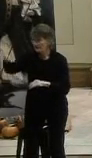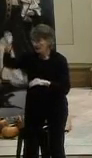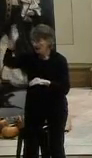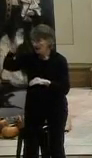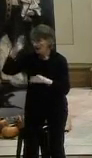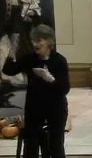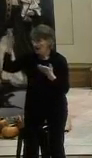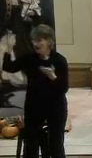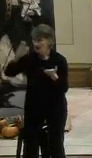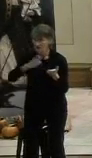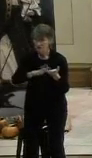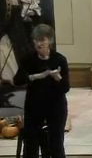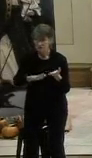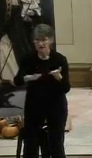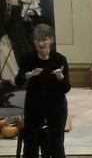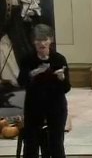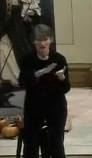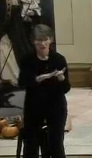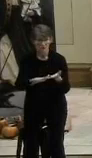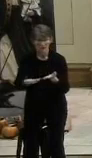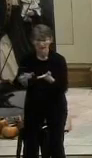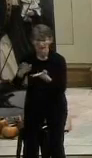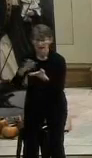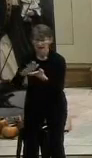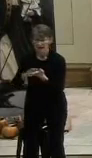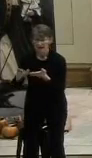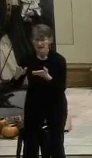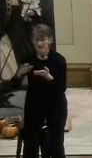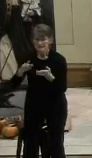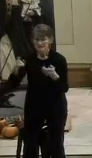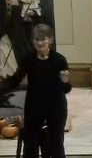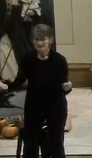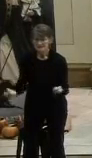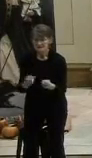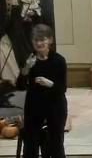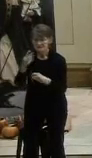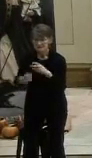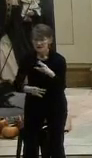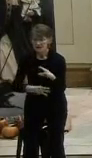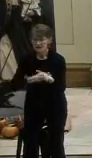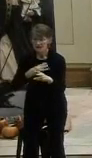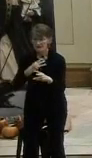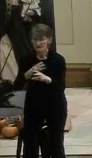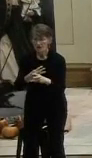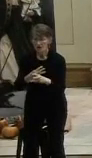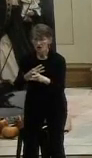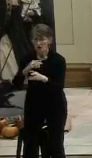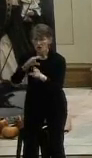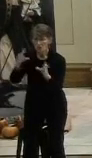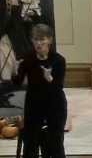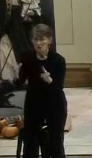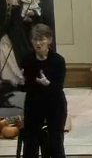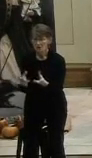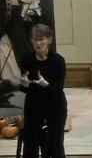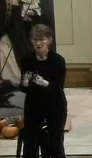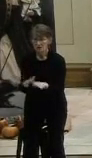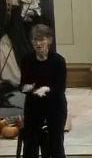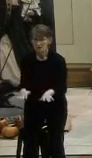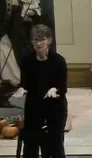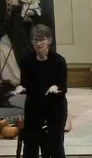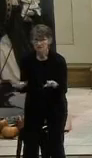Lamb of God, you take away the sins of the